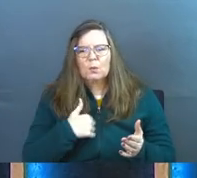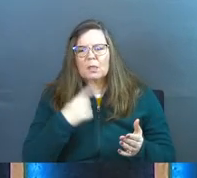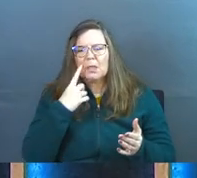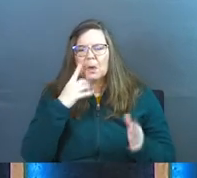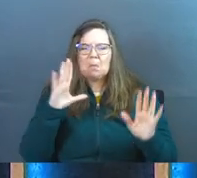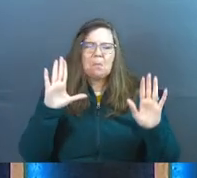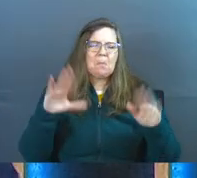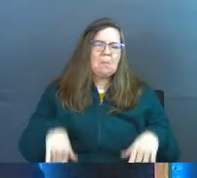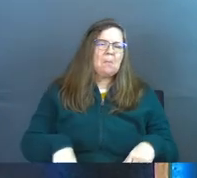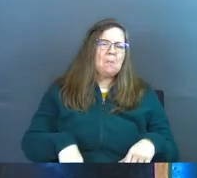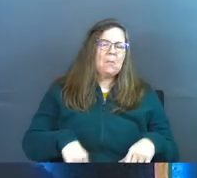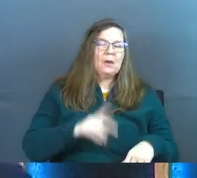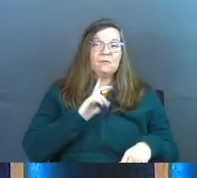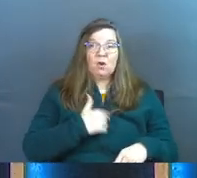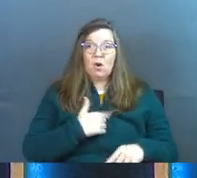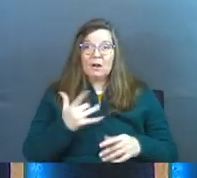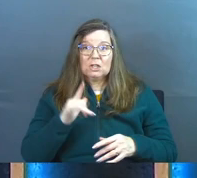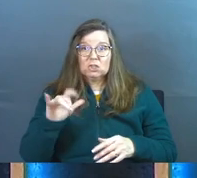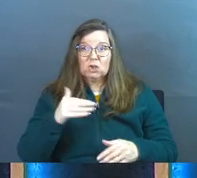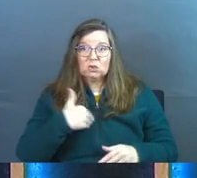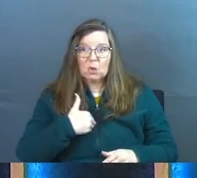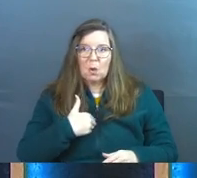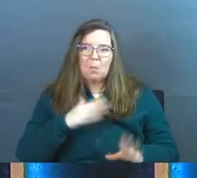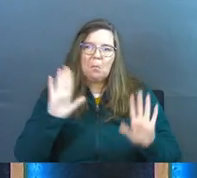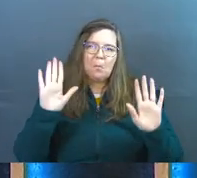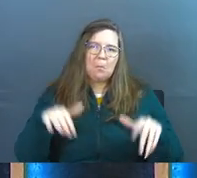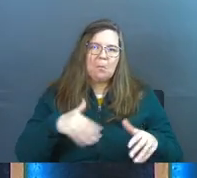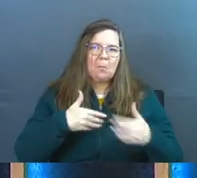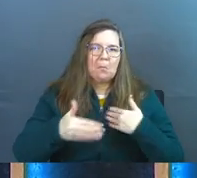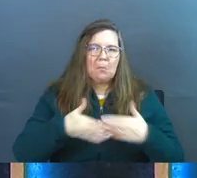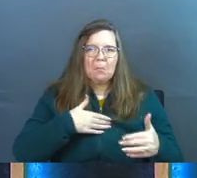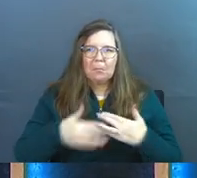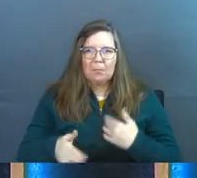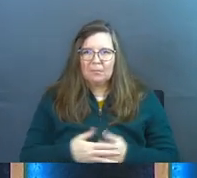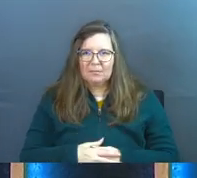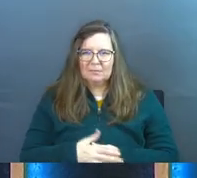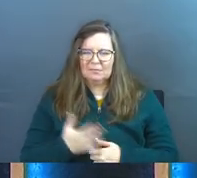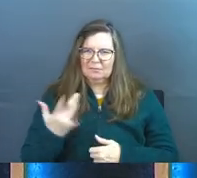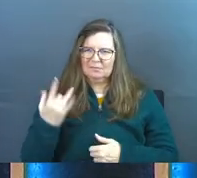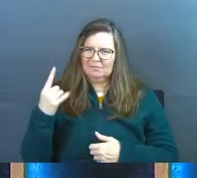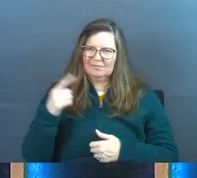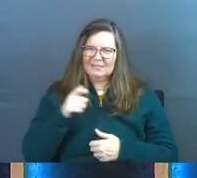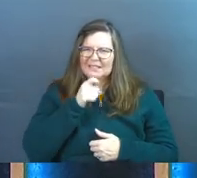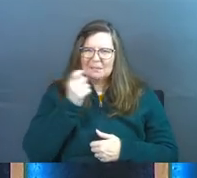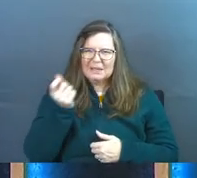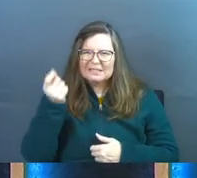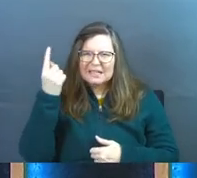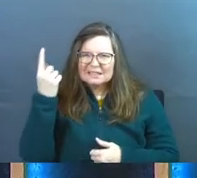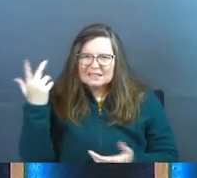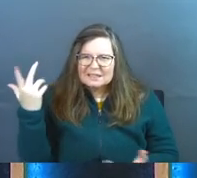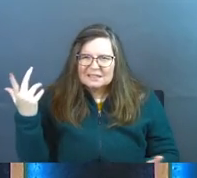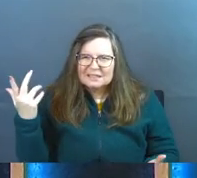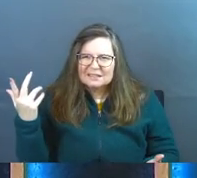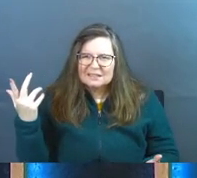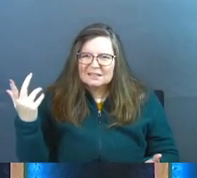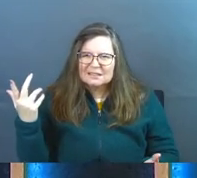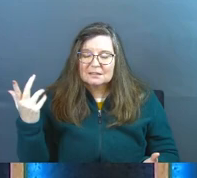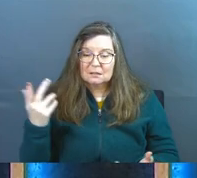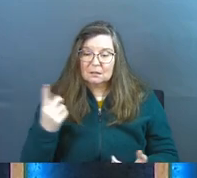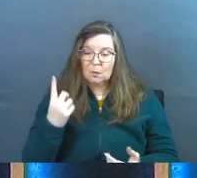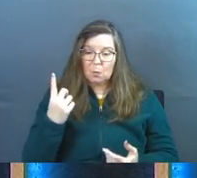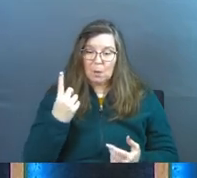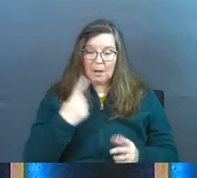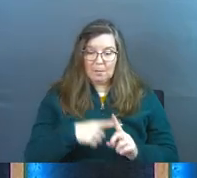we think when it comes to our eternal souls, it's all relative? It doesn't make sense.